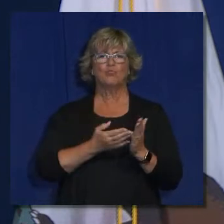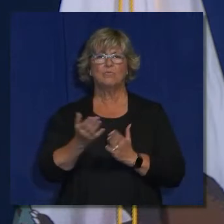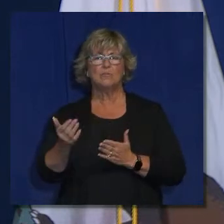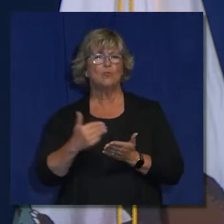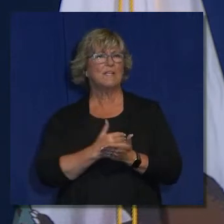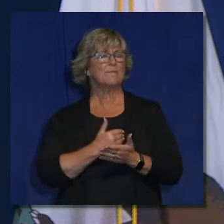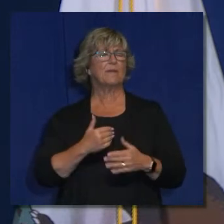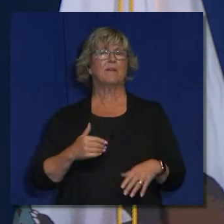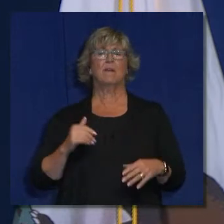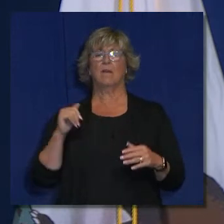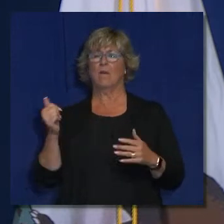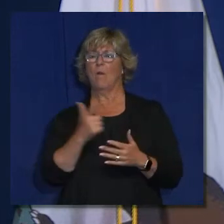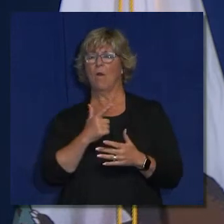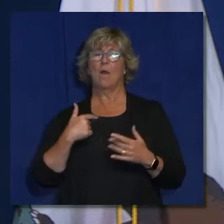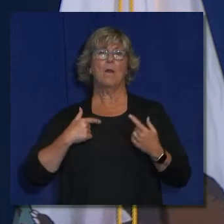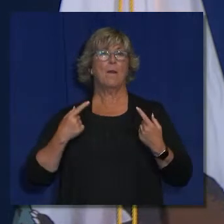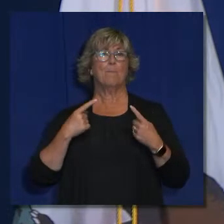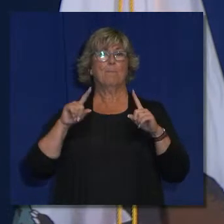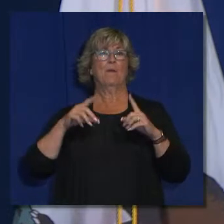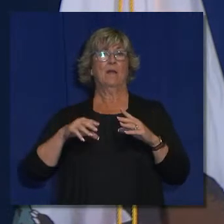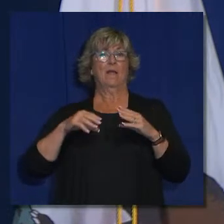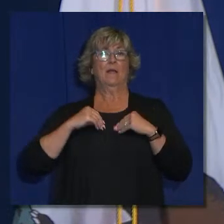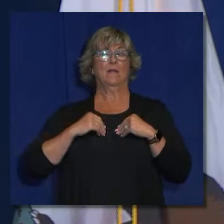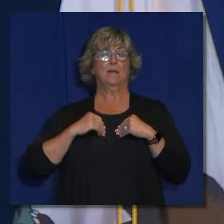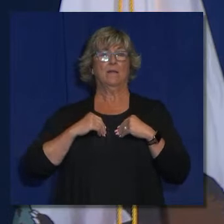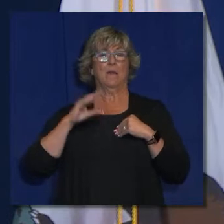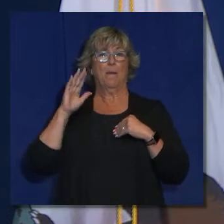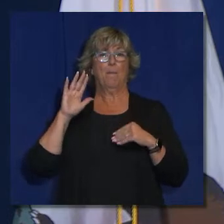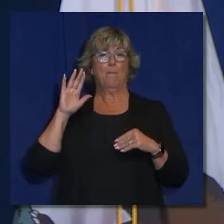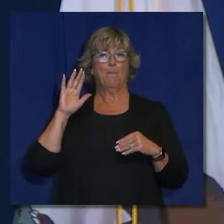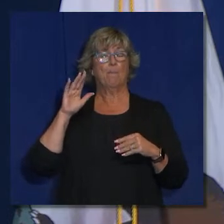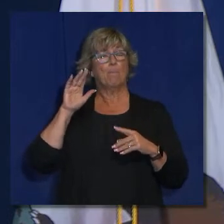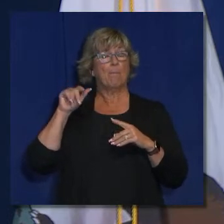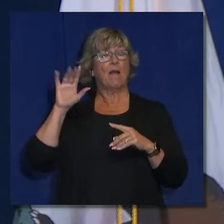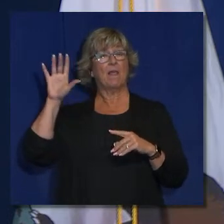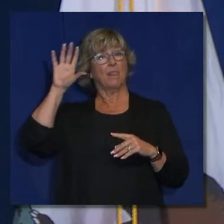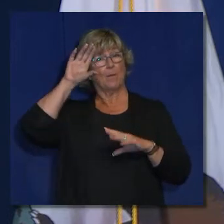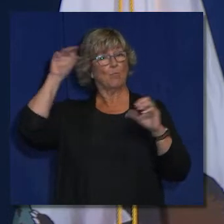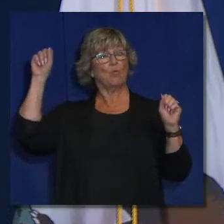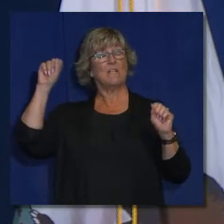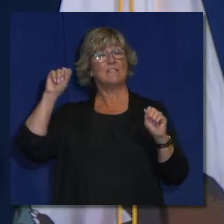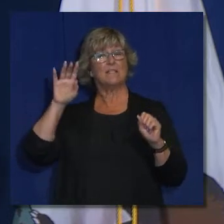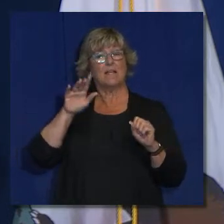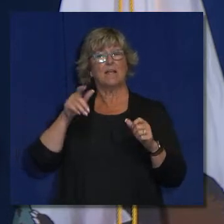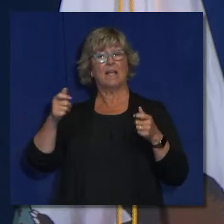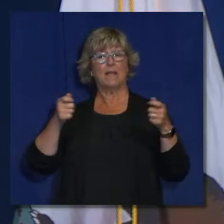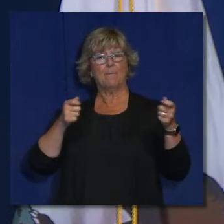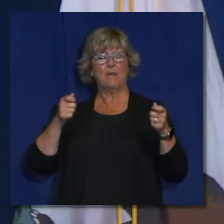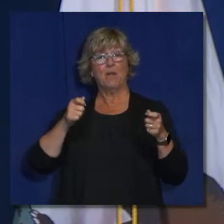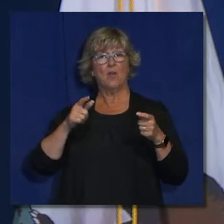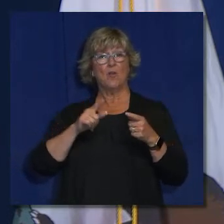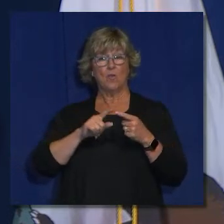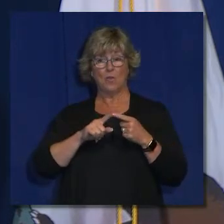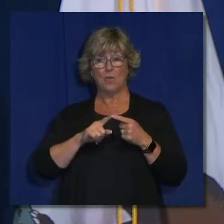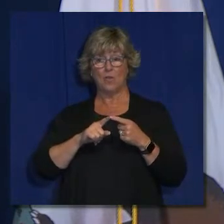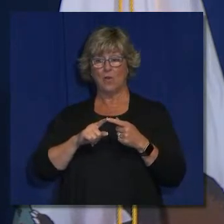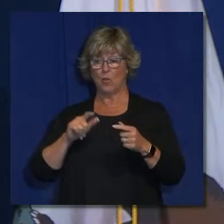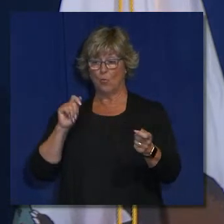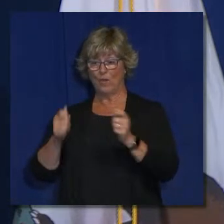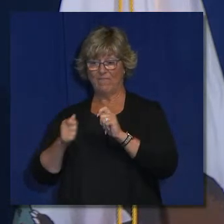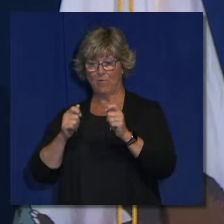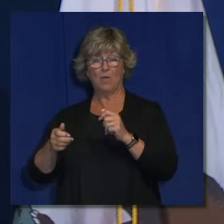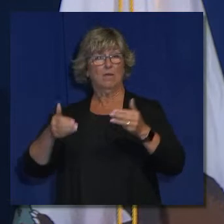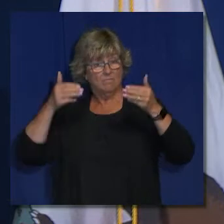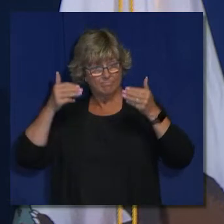of the application that we finally got approved by the Biden administration, with more work still to be done to move those reforms